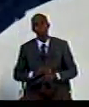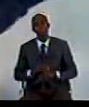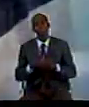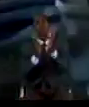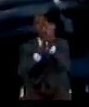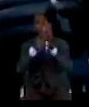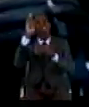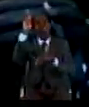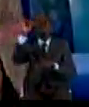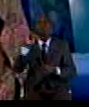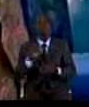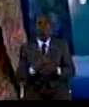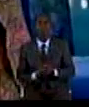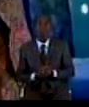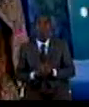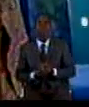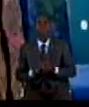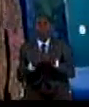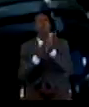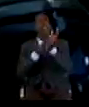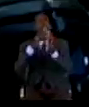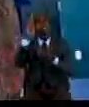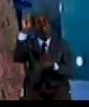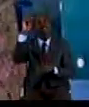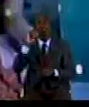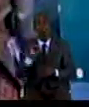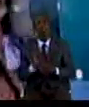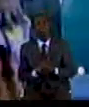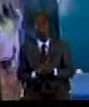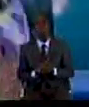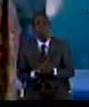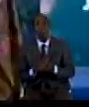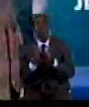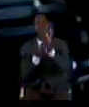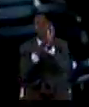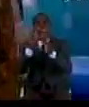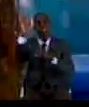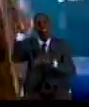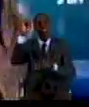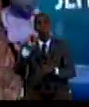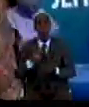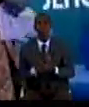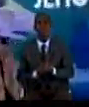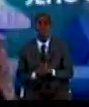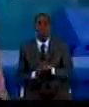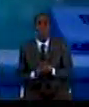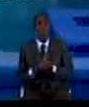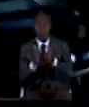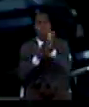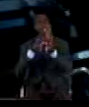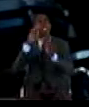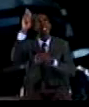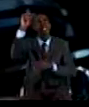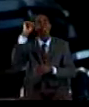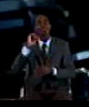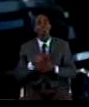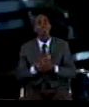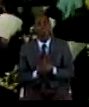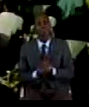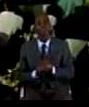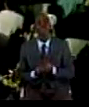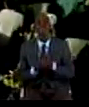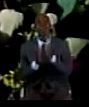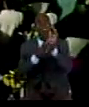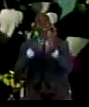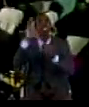Shout it. Praise him. Come on, shout it, say it. Praise him. Shout it. Praise him. Come on, shout it, say it. Praise him.